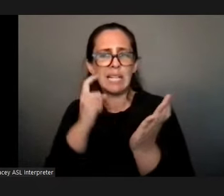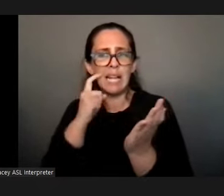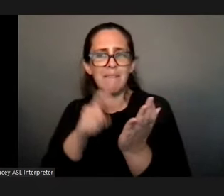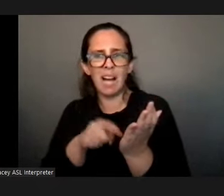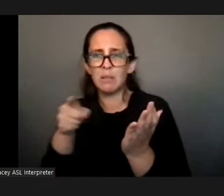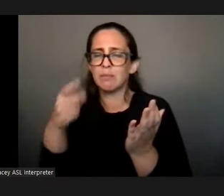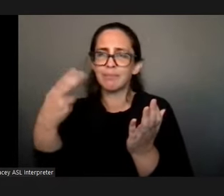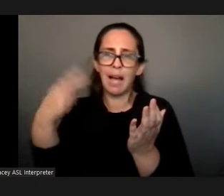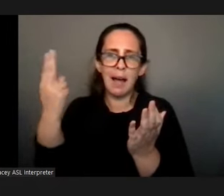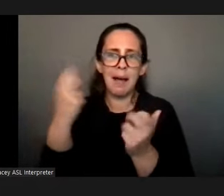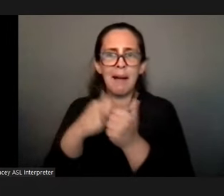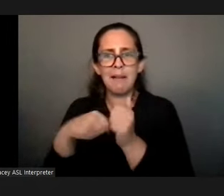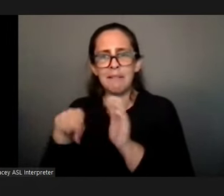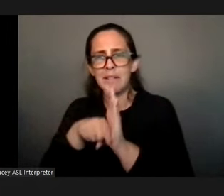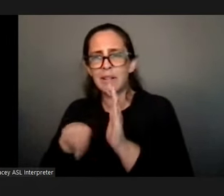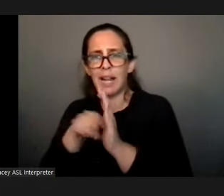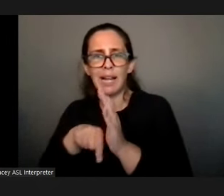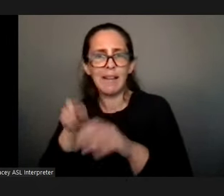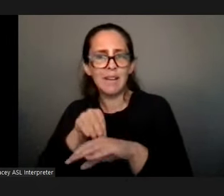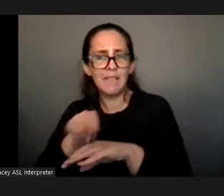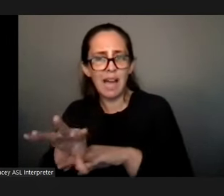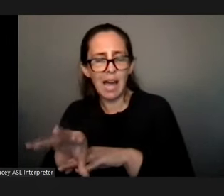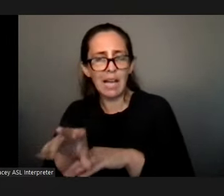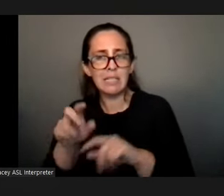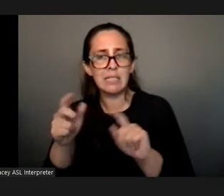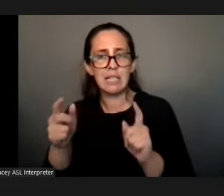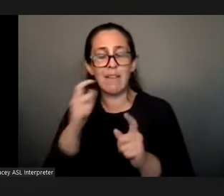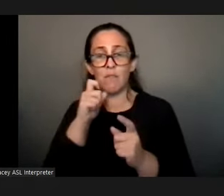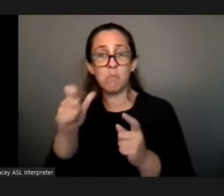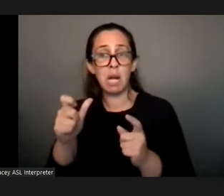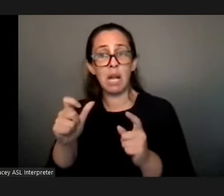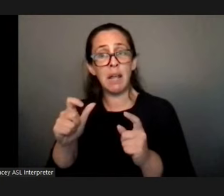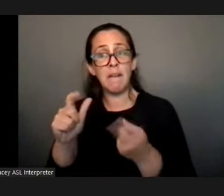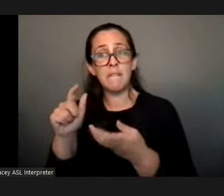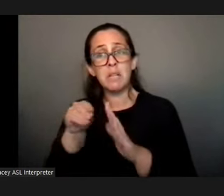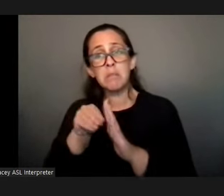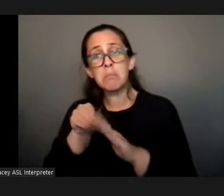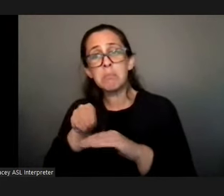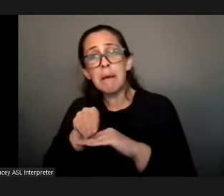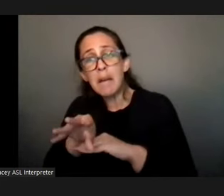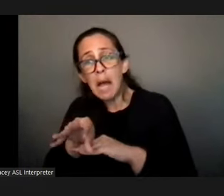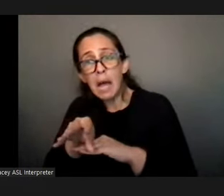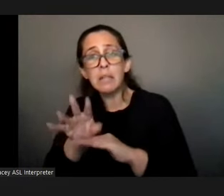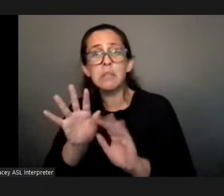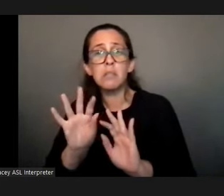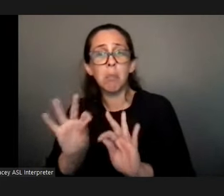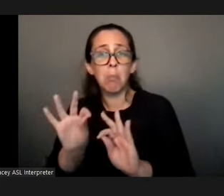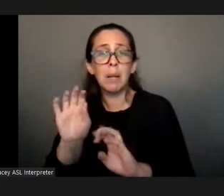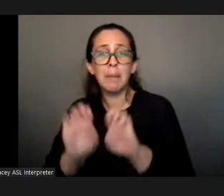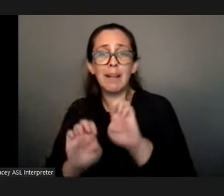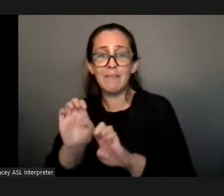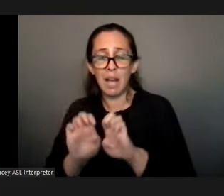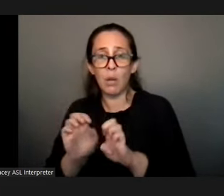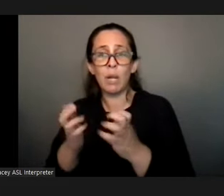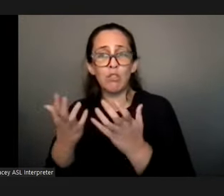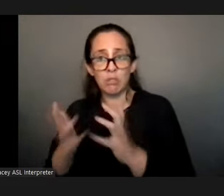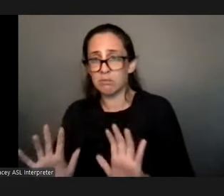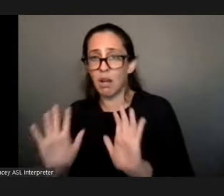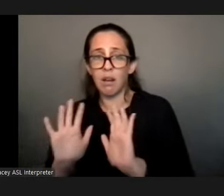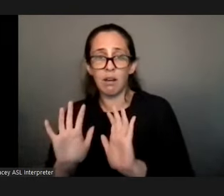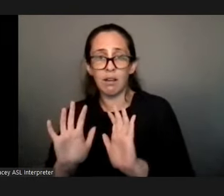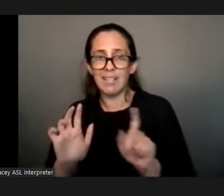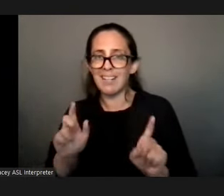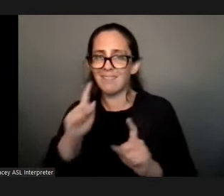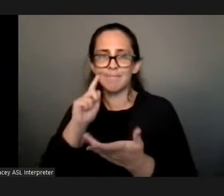adverse effects. If there are no disproportionately high and adverse effects, the evaluation is complete. If there are disproportionately